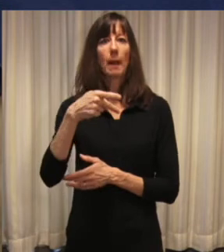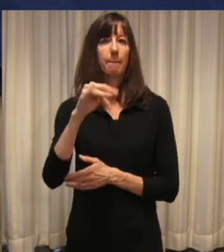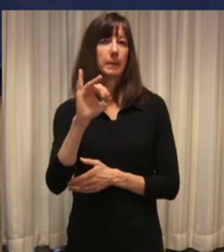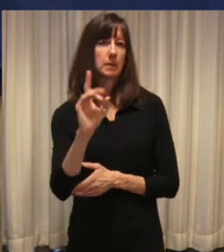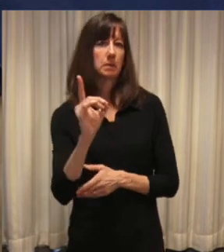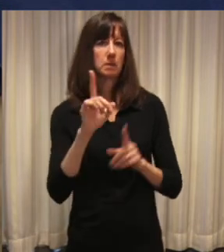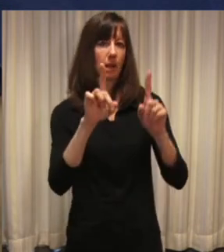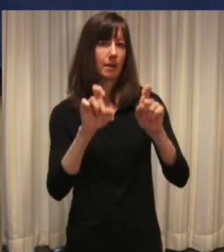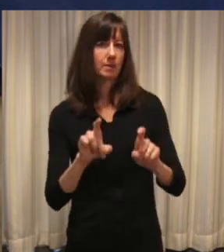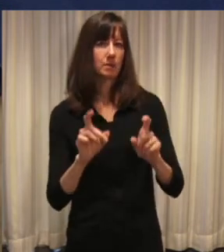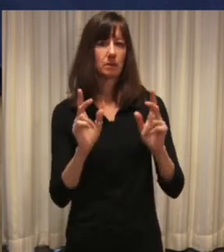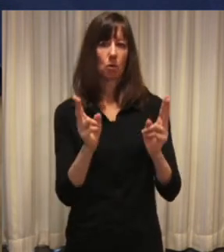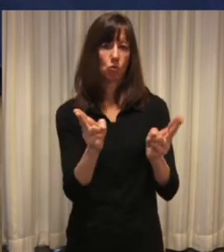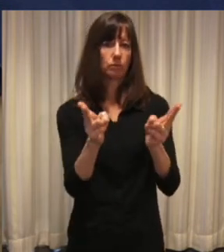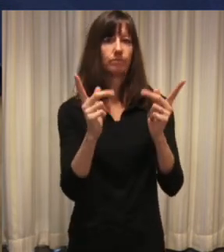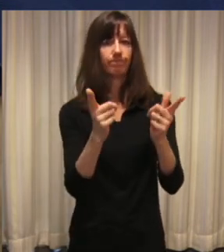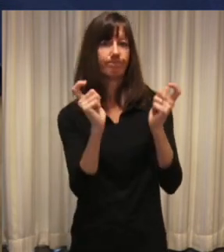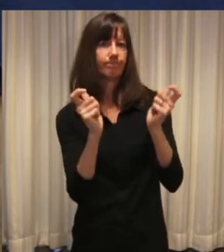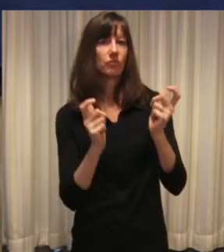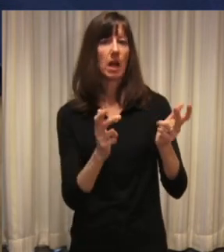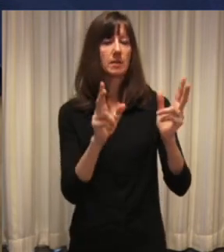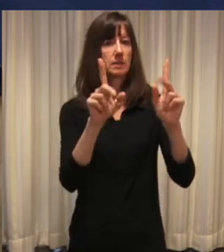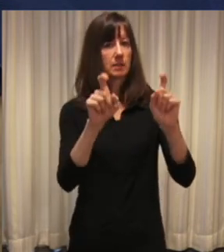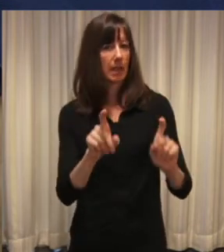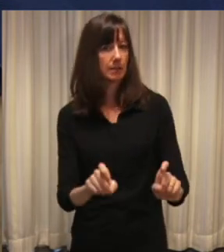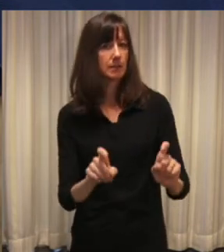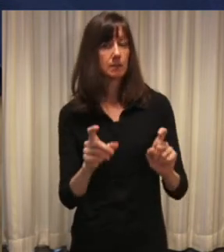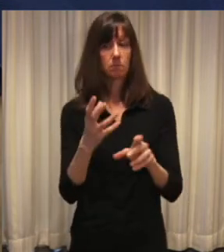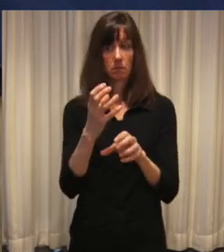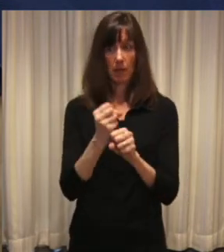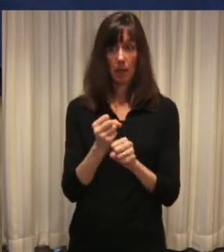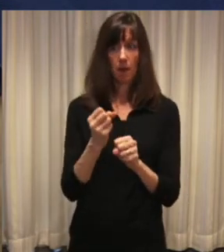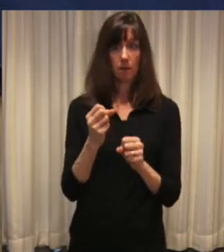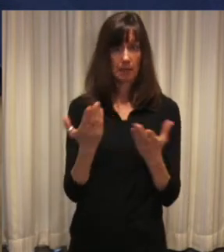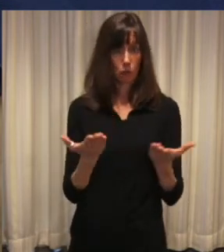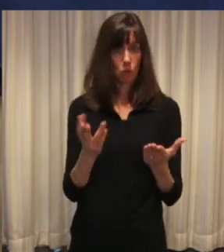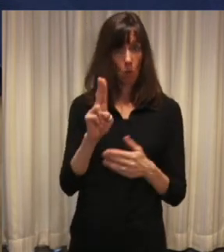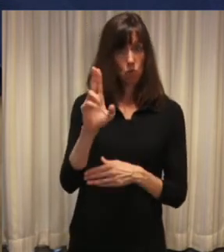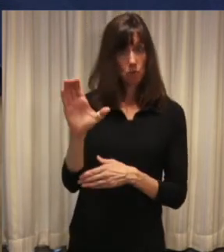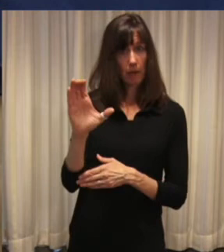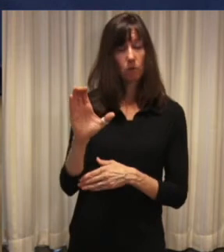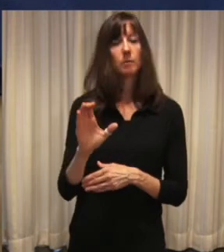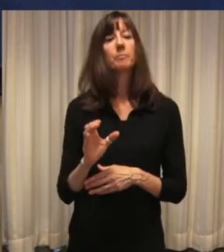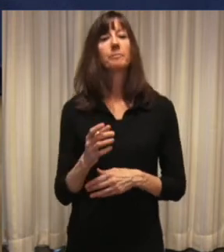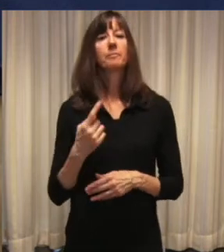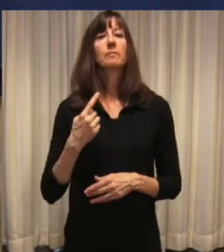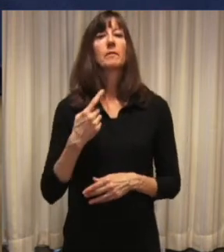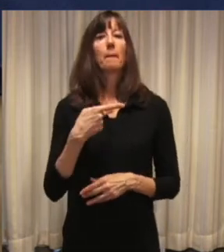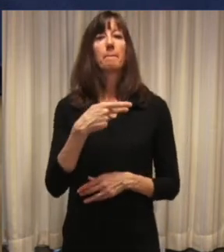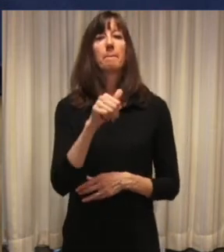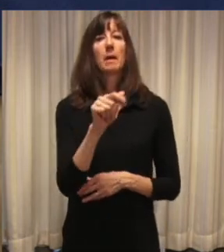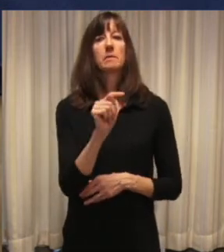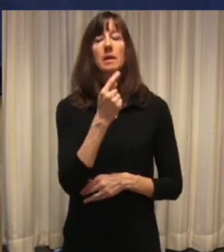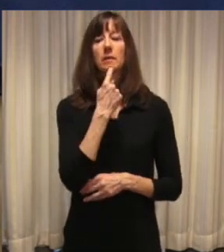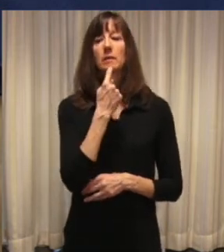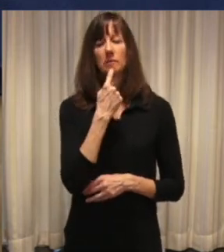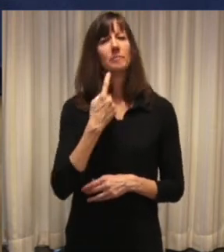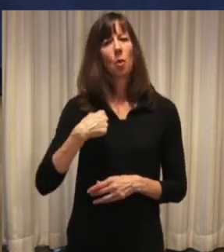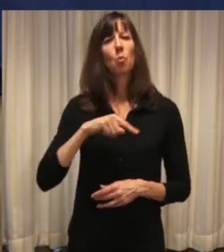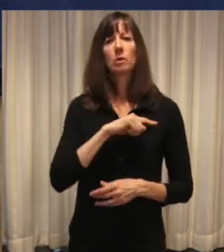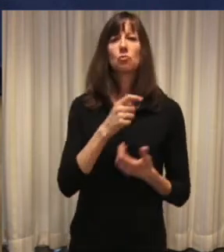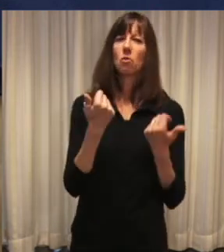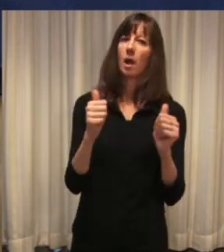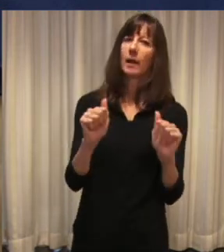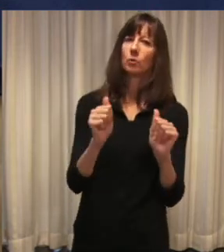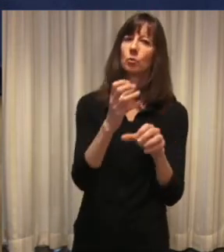quicker turnaround tests? We are asking for them. We're trying to get them. I don't know. I hope so.